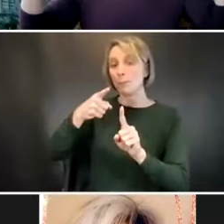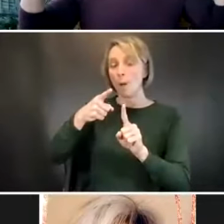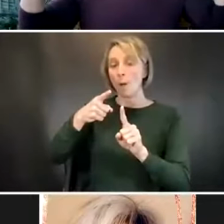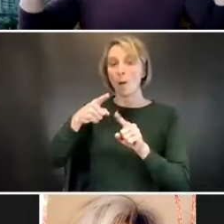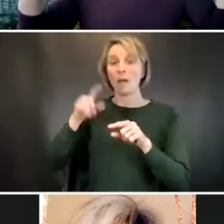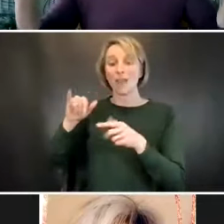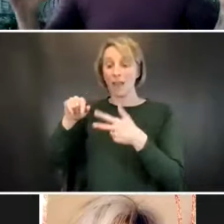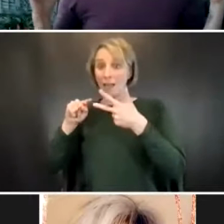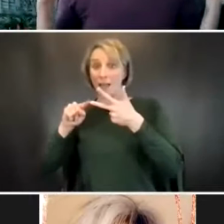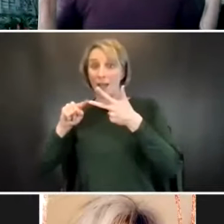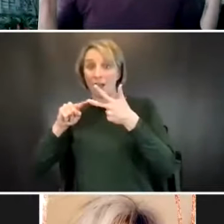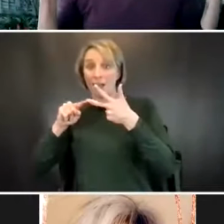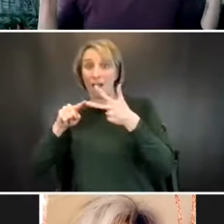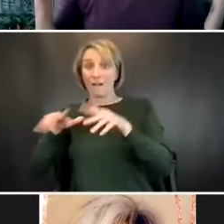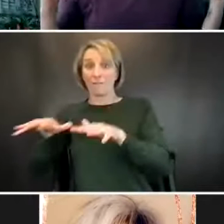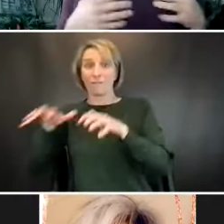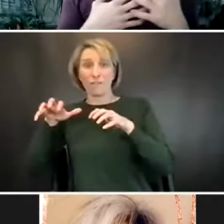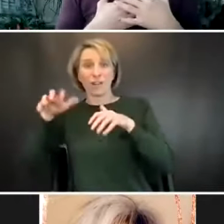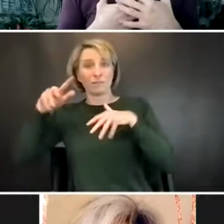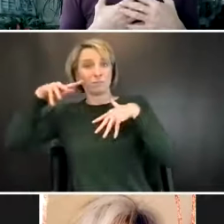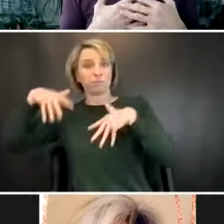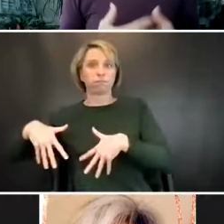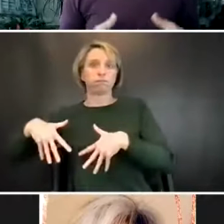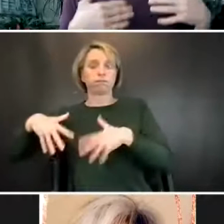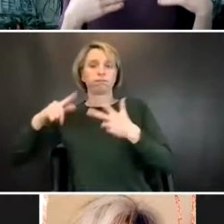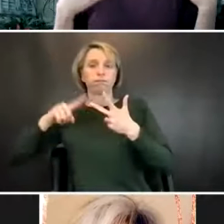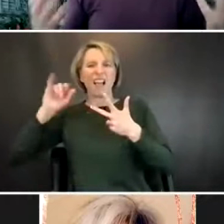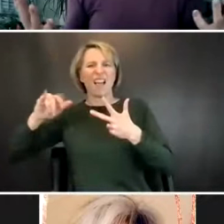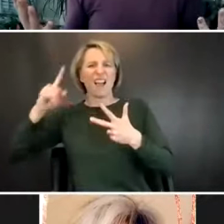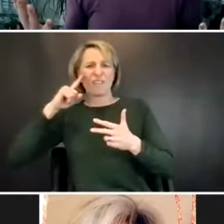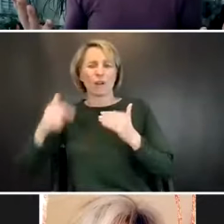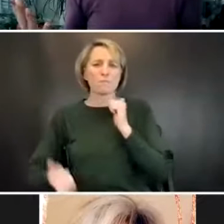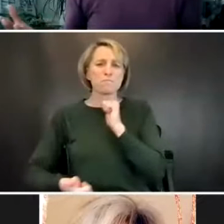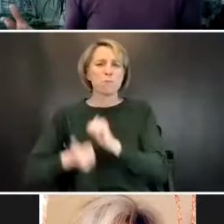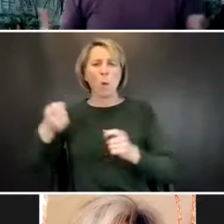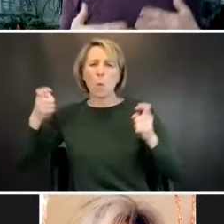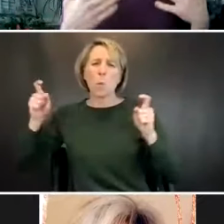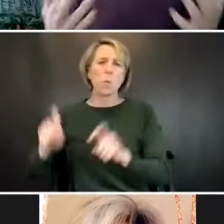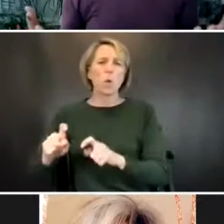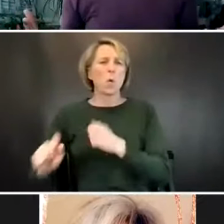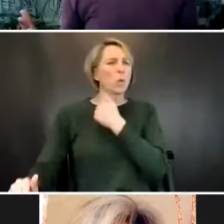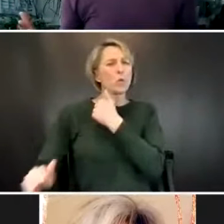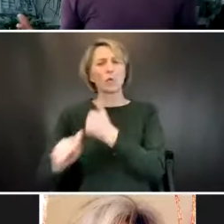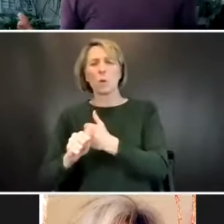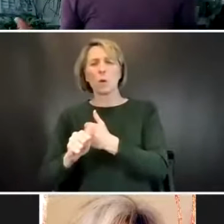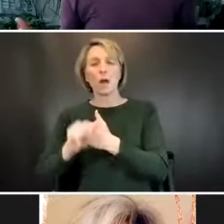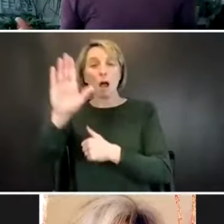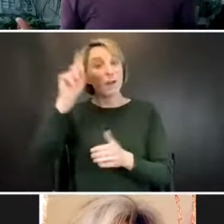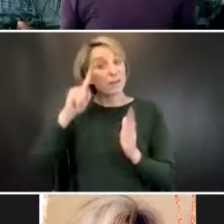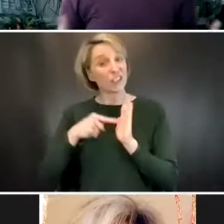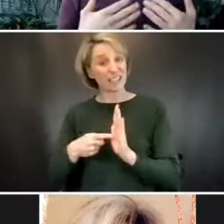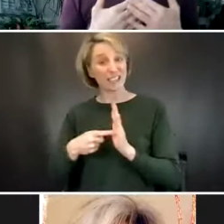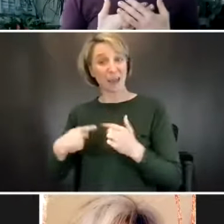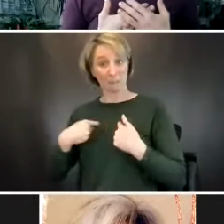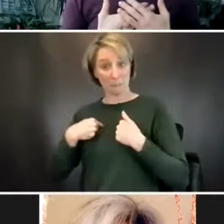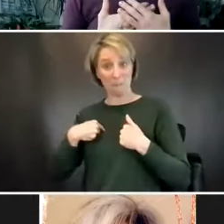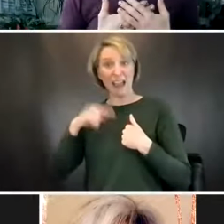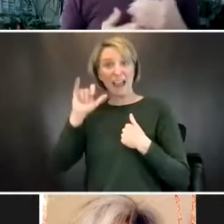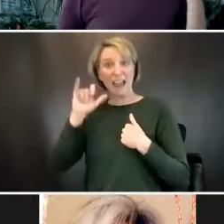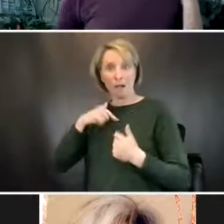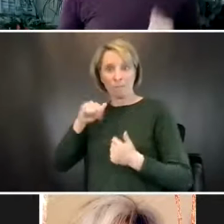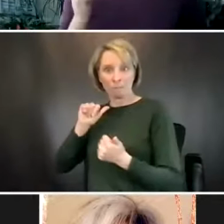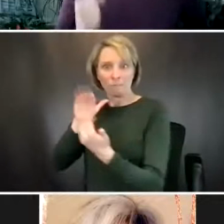of threat. So many of us, I know myself, if I'd have come in contact with that lion, I probably would have had a freeze response because I know